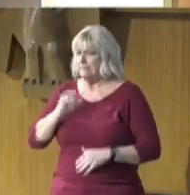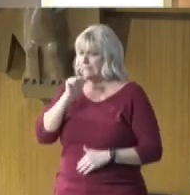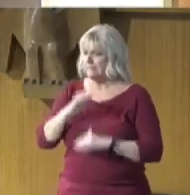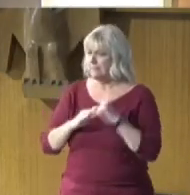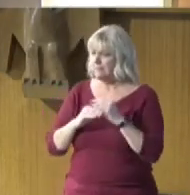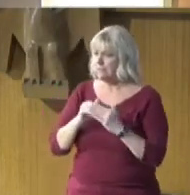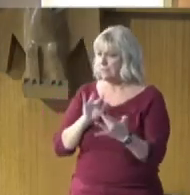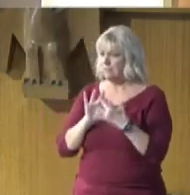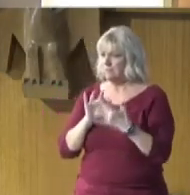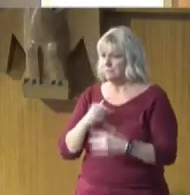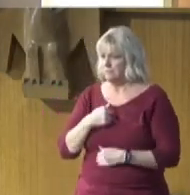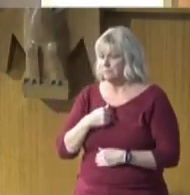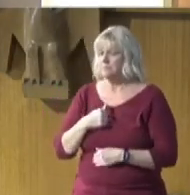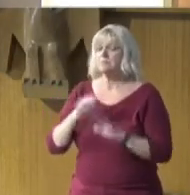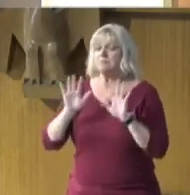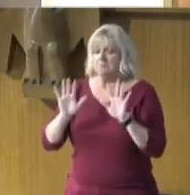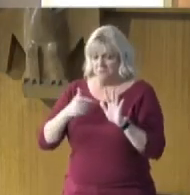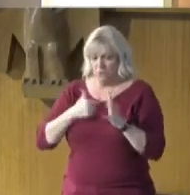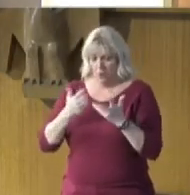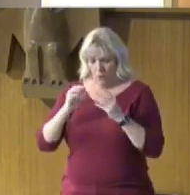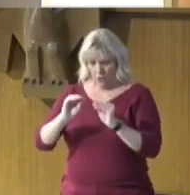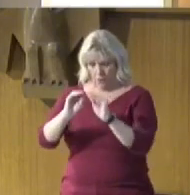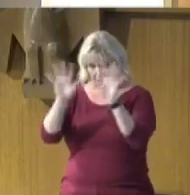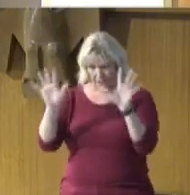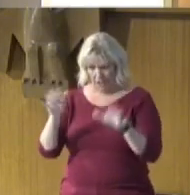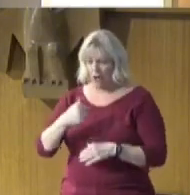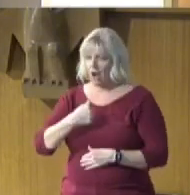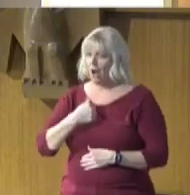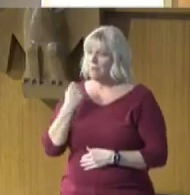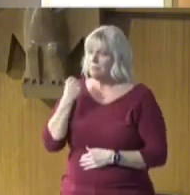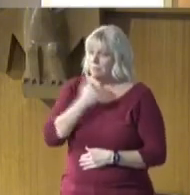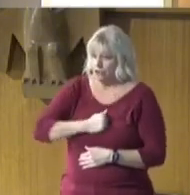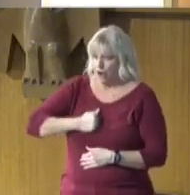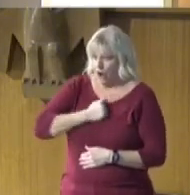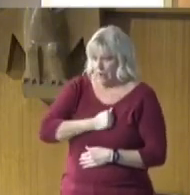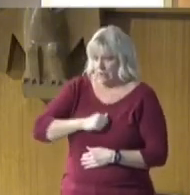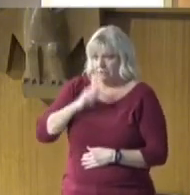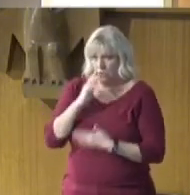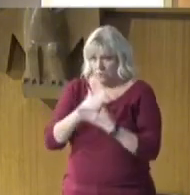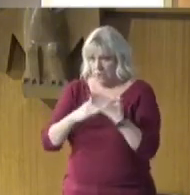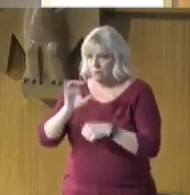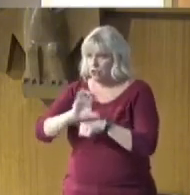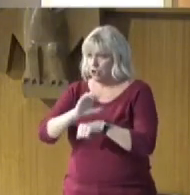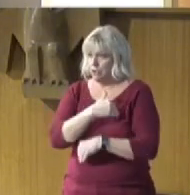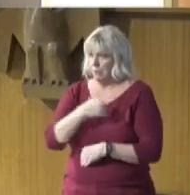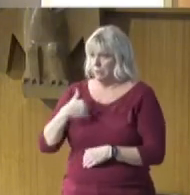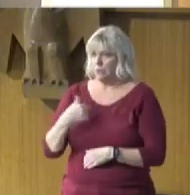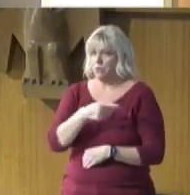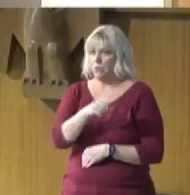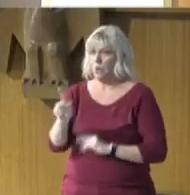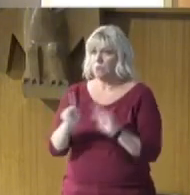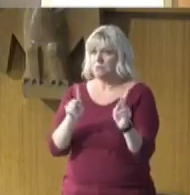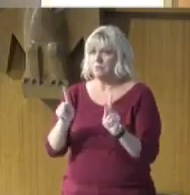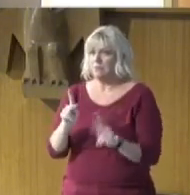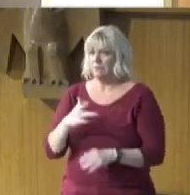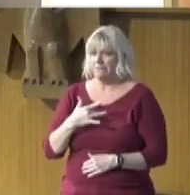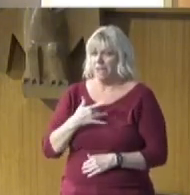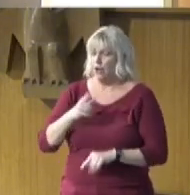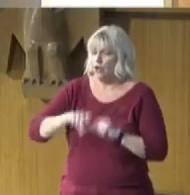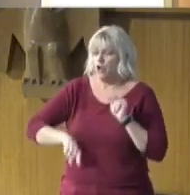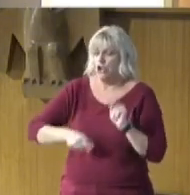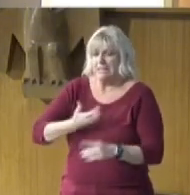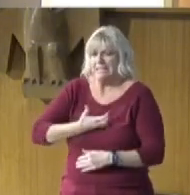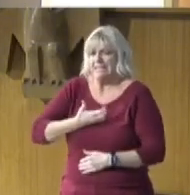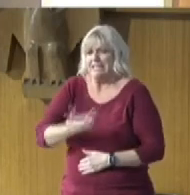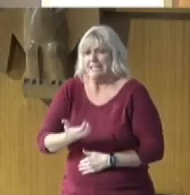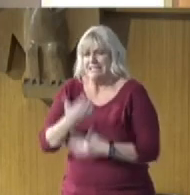I want to be very clear. I am sorry to the people I serve who felt like they could not express their heartache to me because